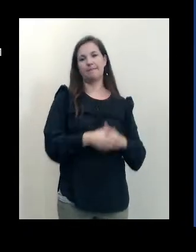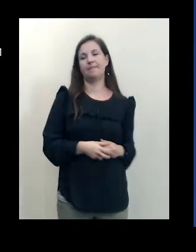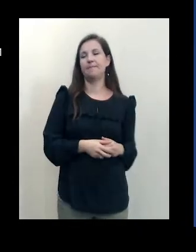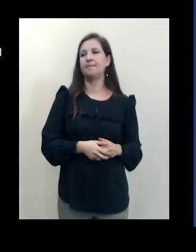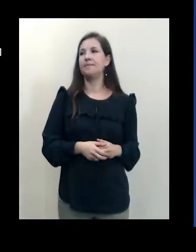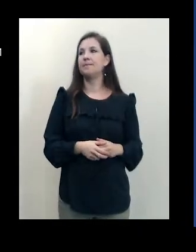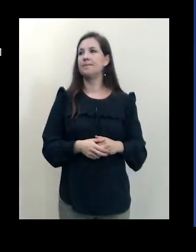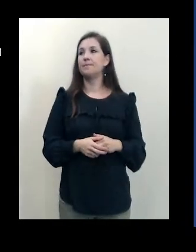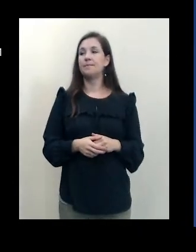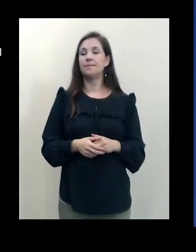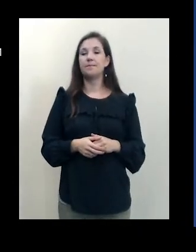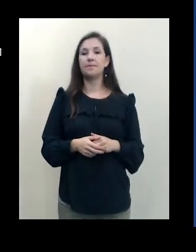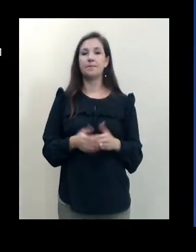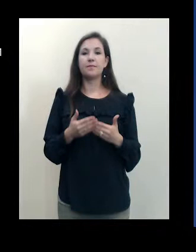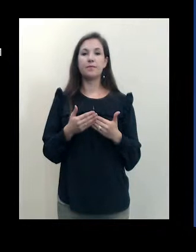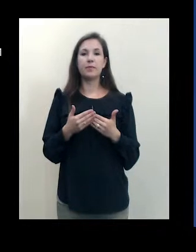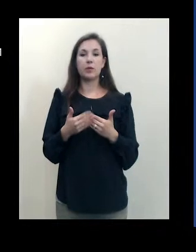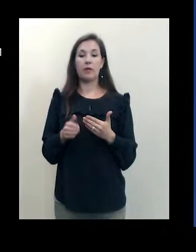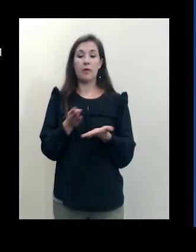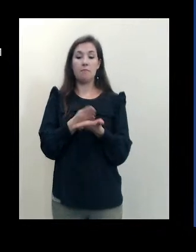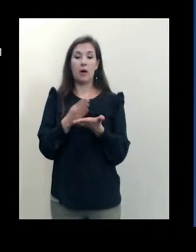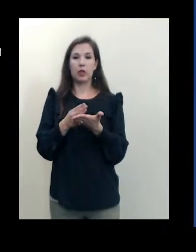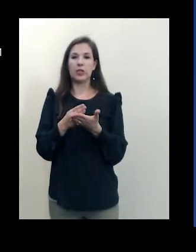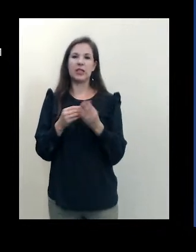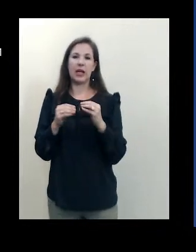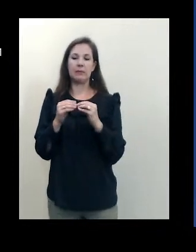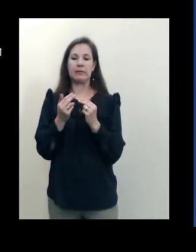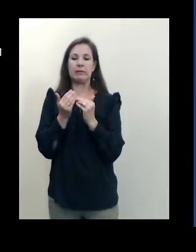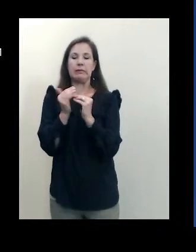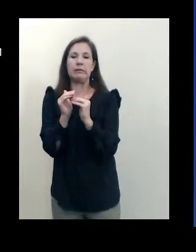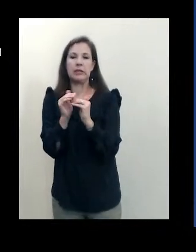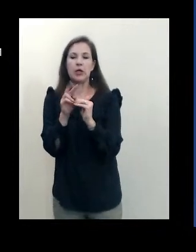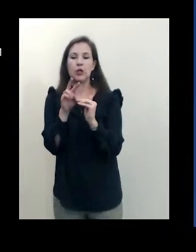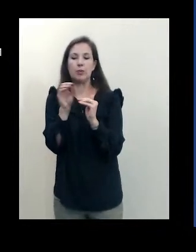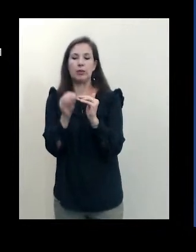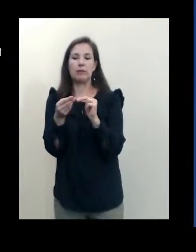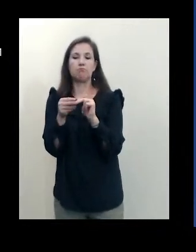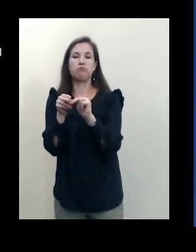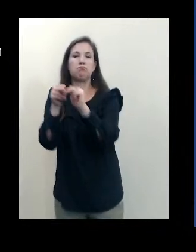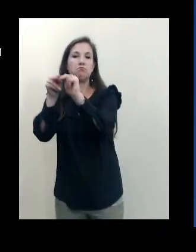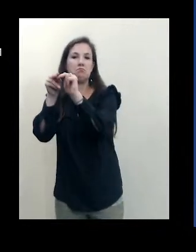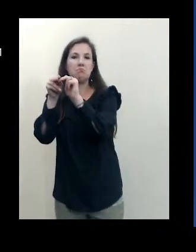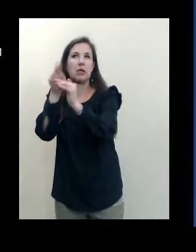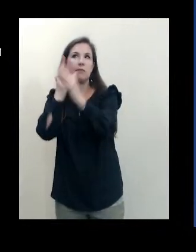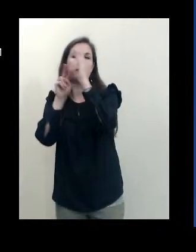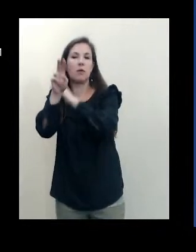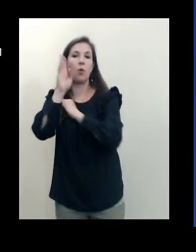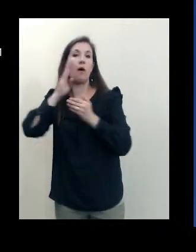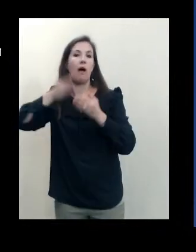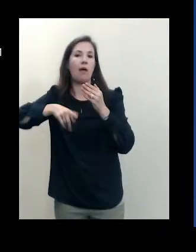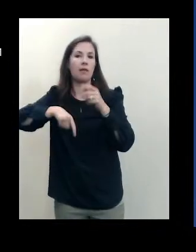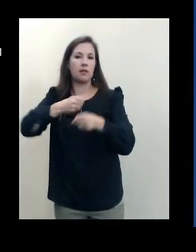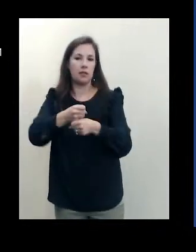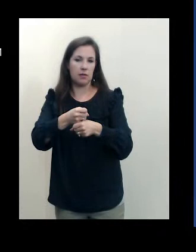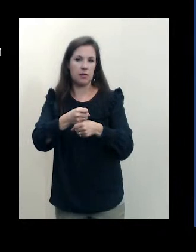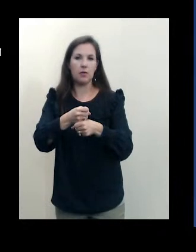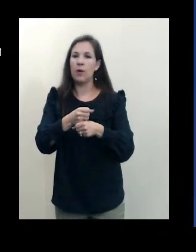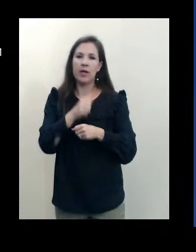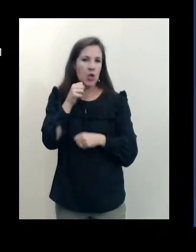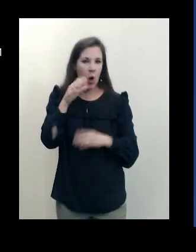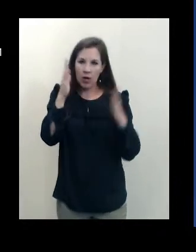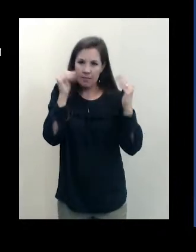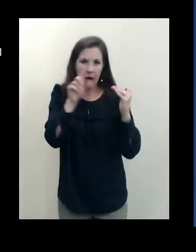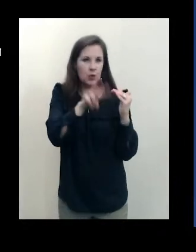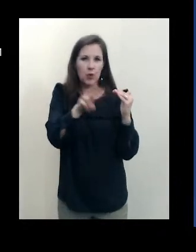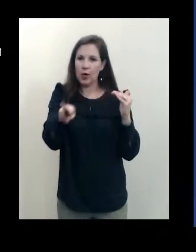And going forward, we have a conservative budget for growth of 2% based on where we think we're going to end this year. We don't expect to get